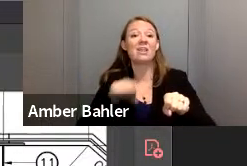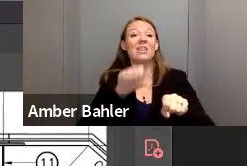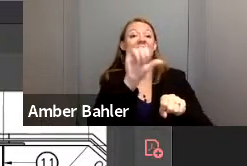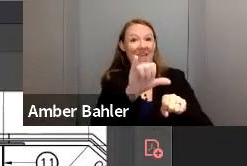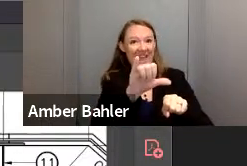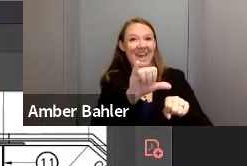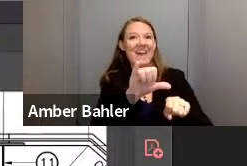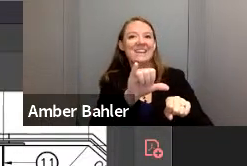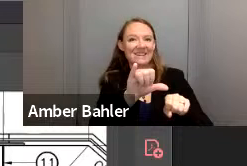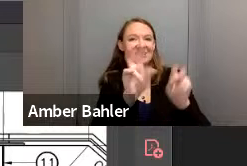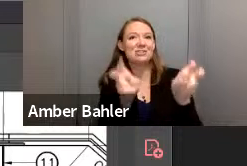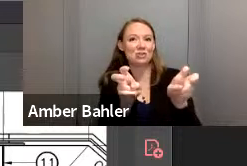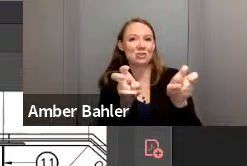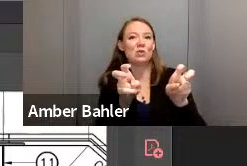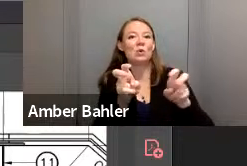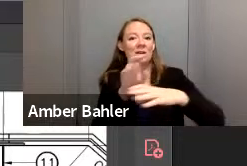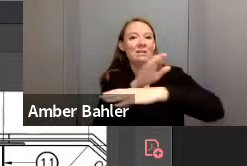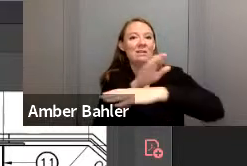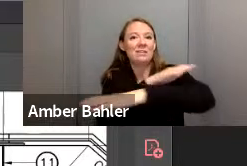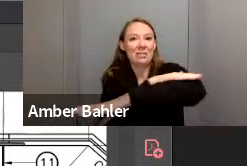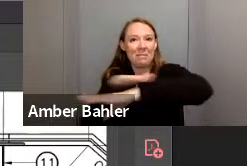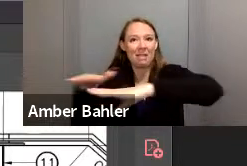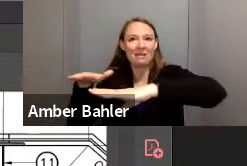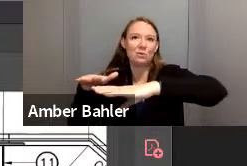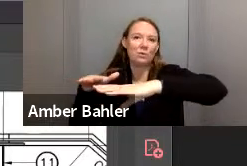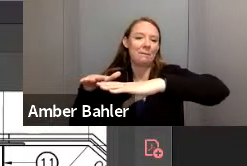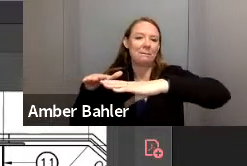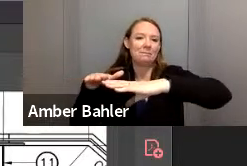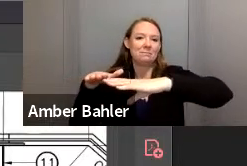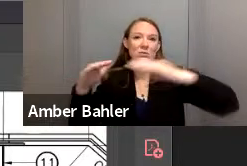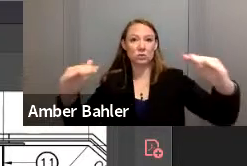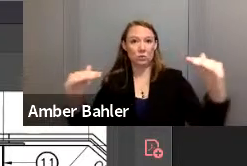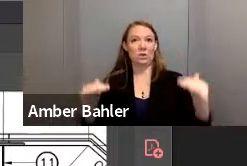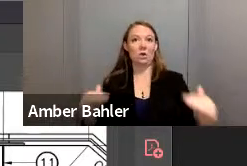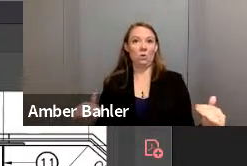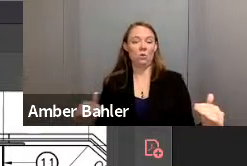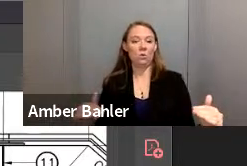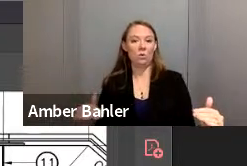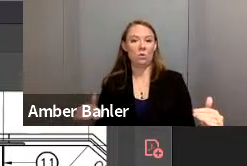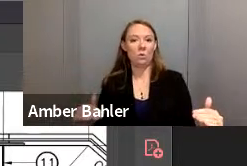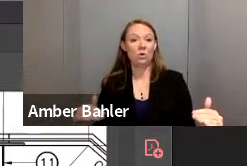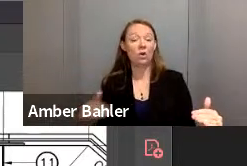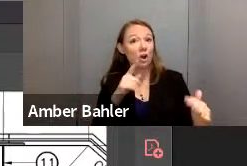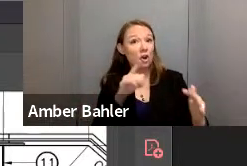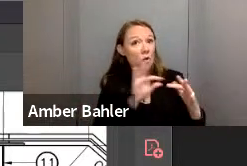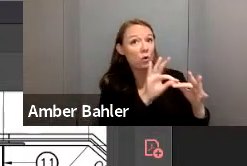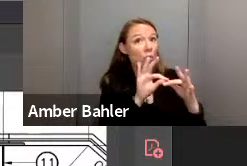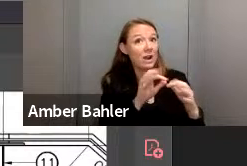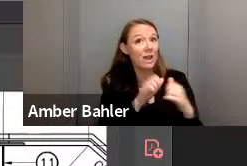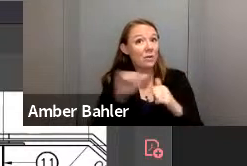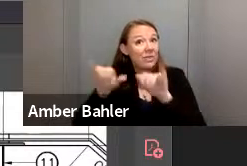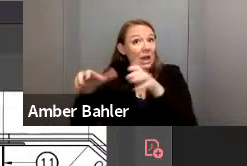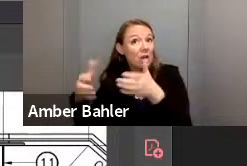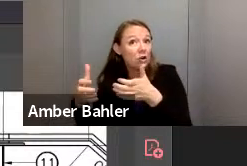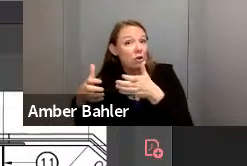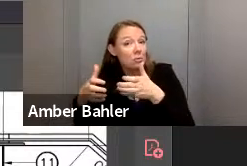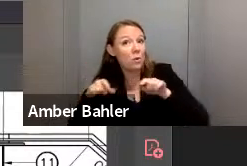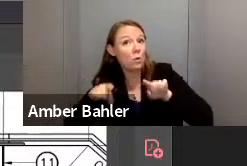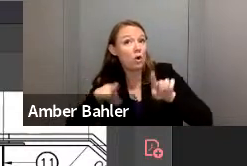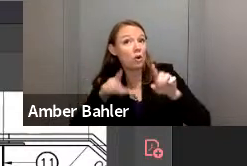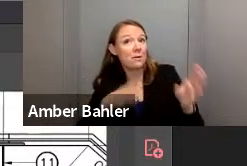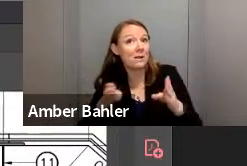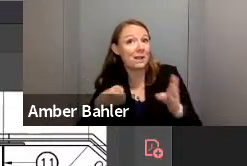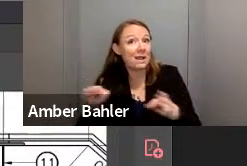of the platform being too low. And are you coordinating with them as you plan this and have